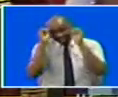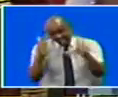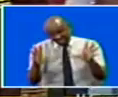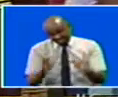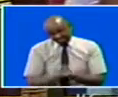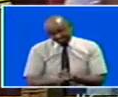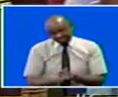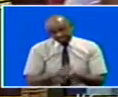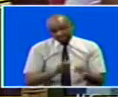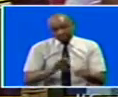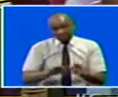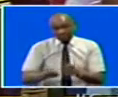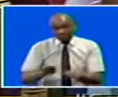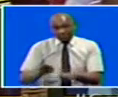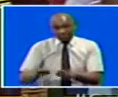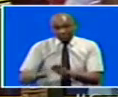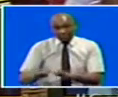unavailable.